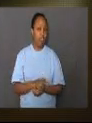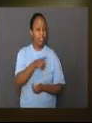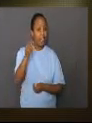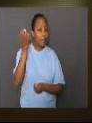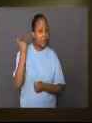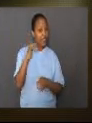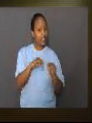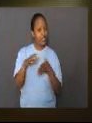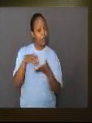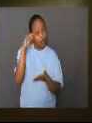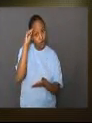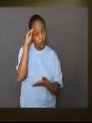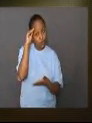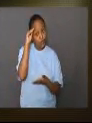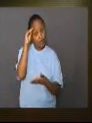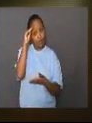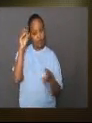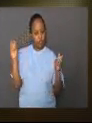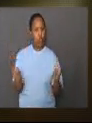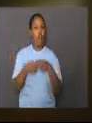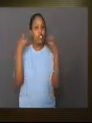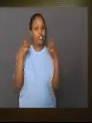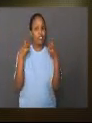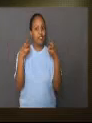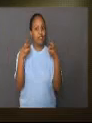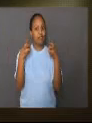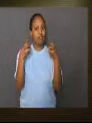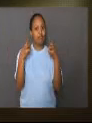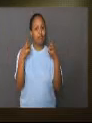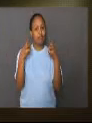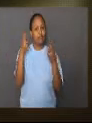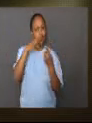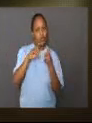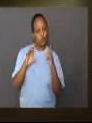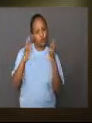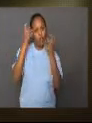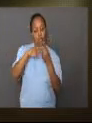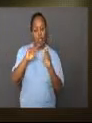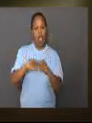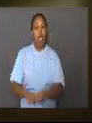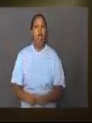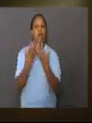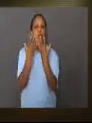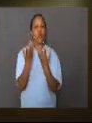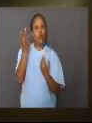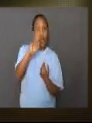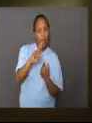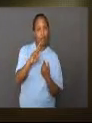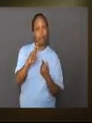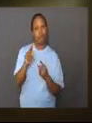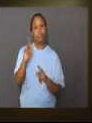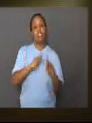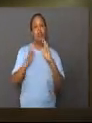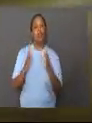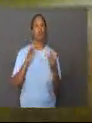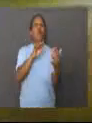studied previously, conflict can erupt into revolution or even civil war.